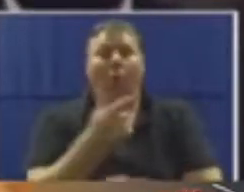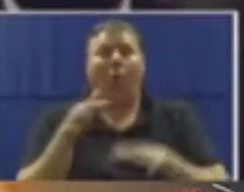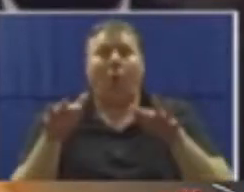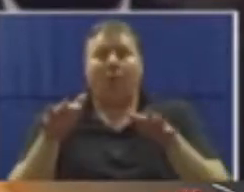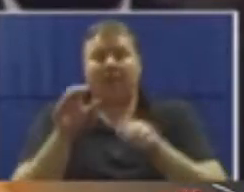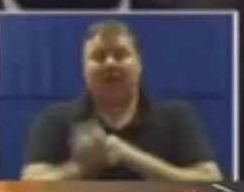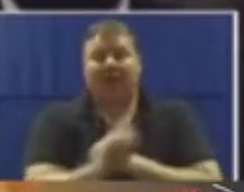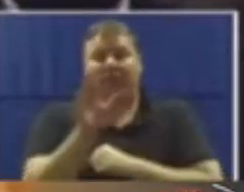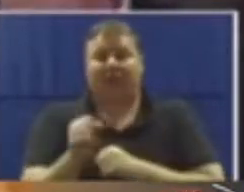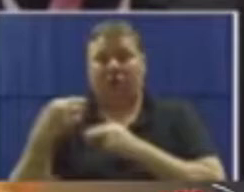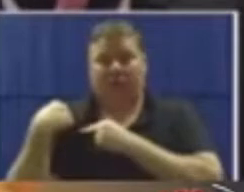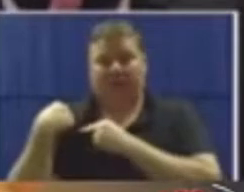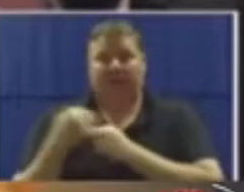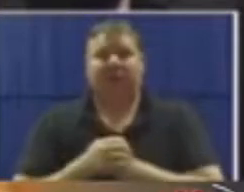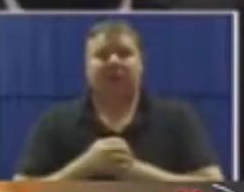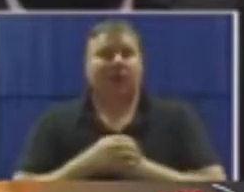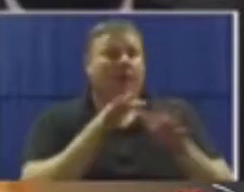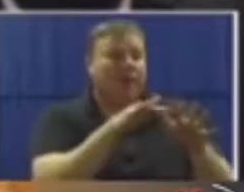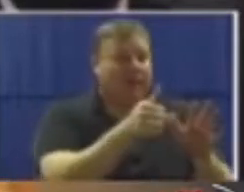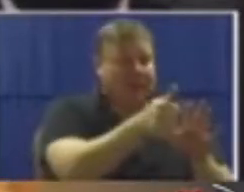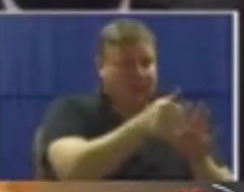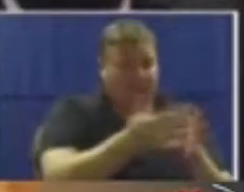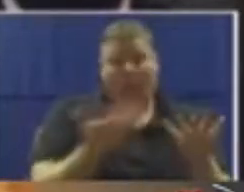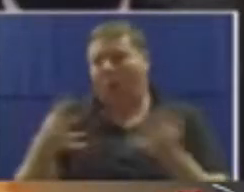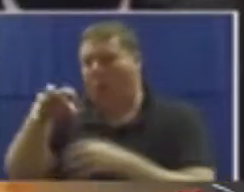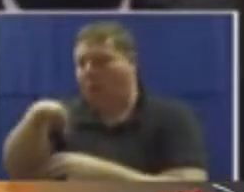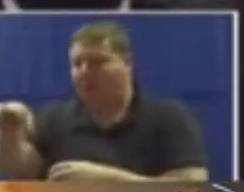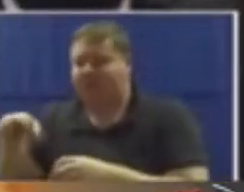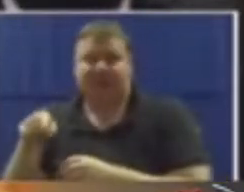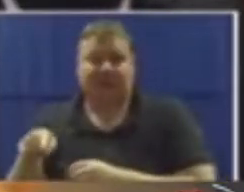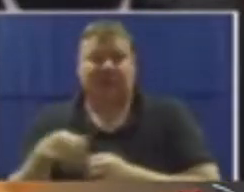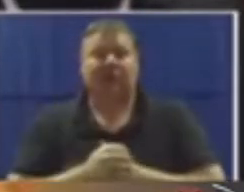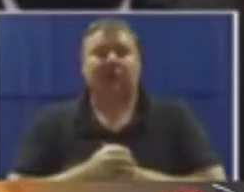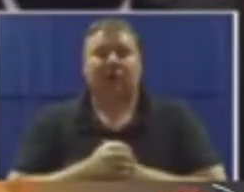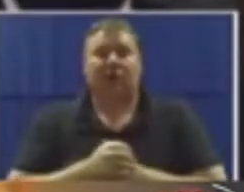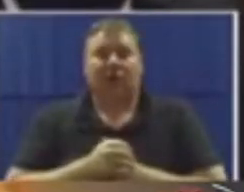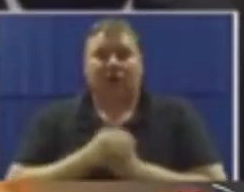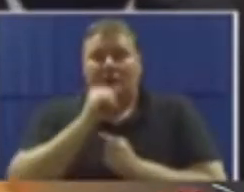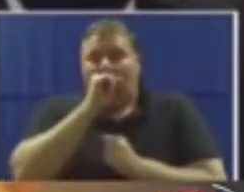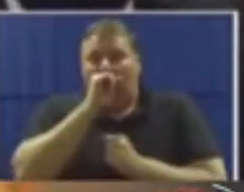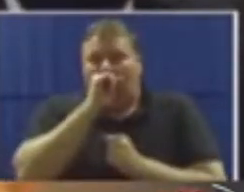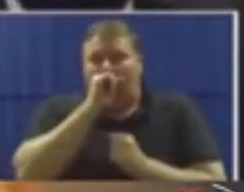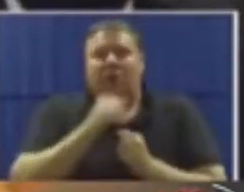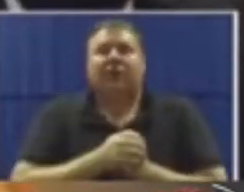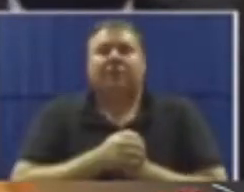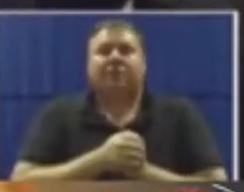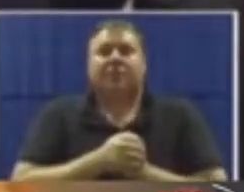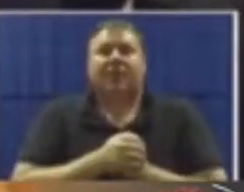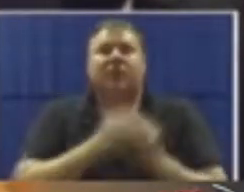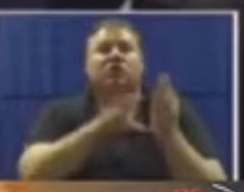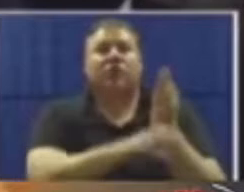are represented, either the people themselves or the provinces. On the other hand, Chapter 5 deals with the